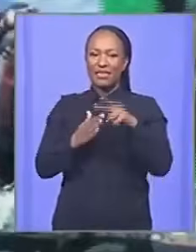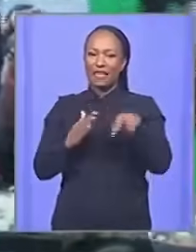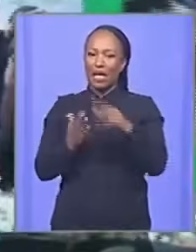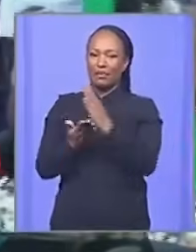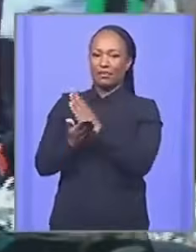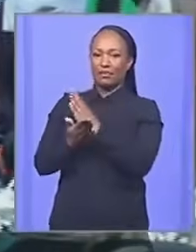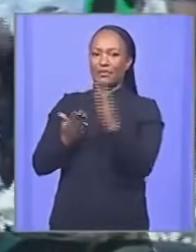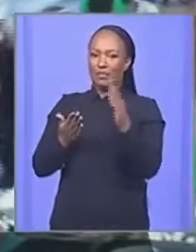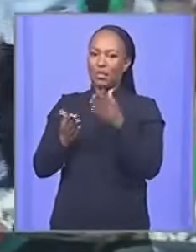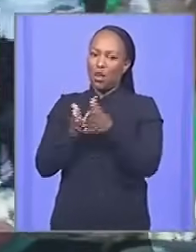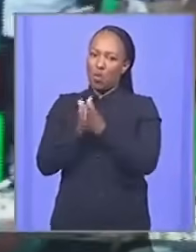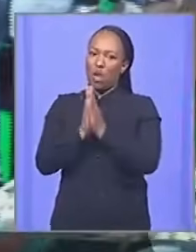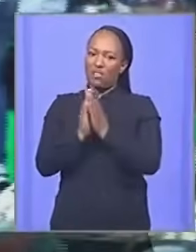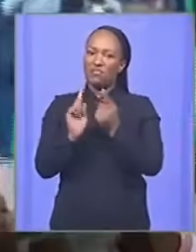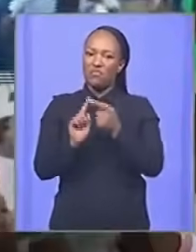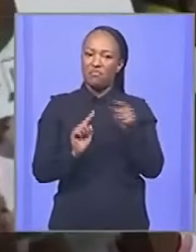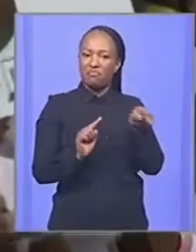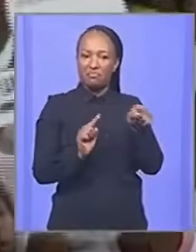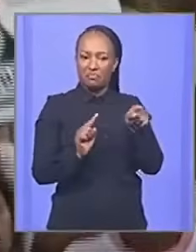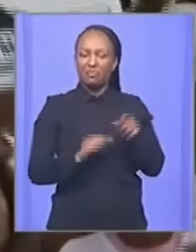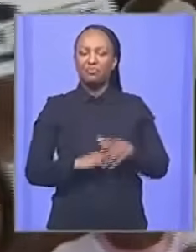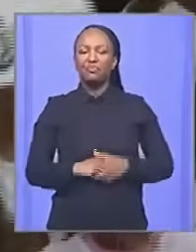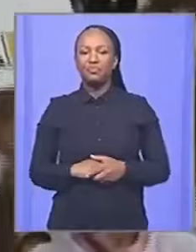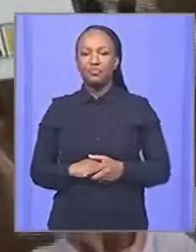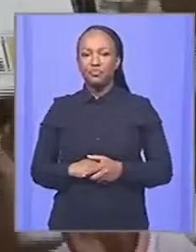di sego molaong.